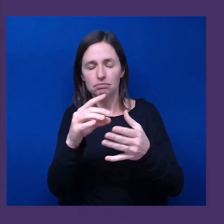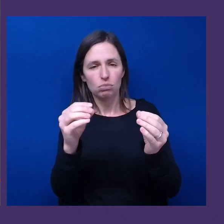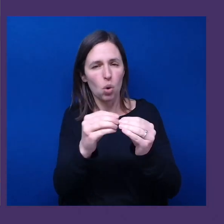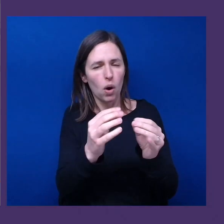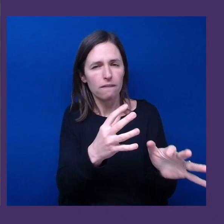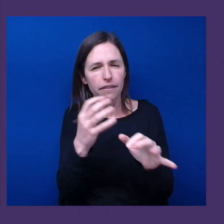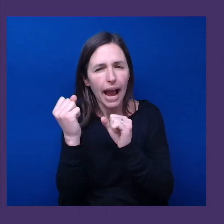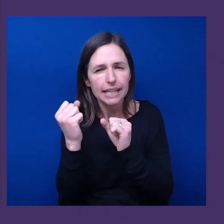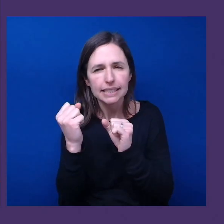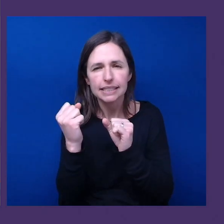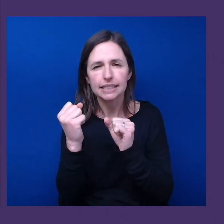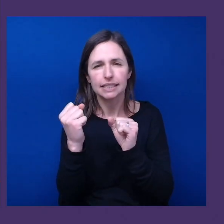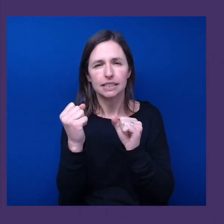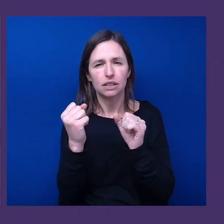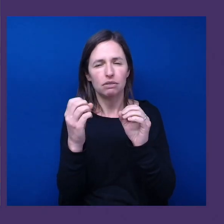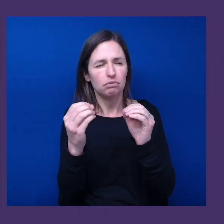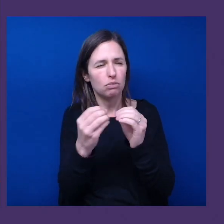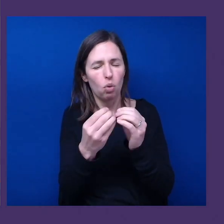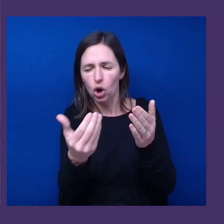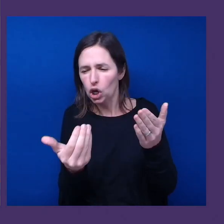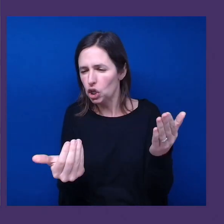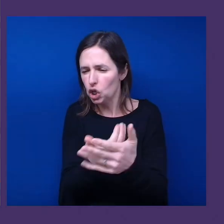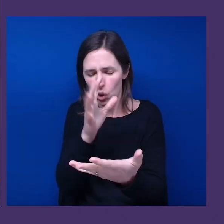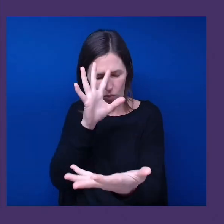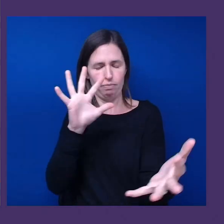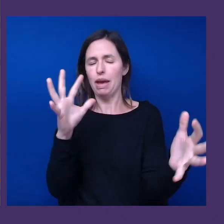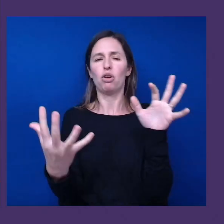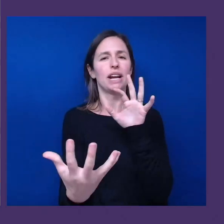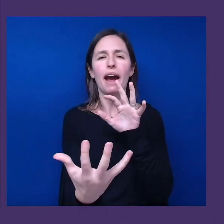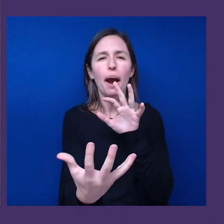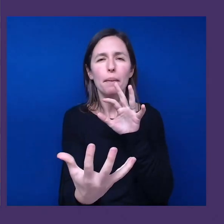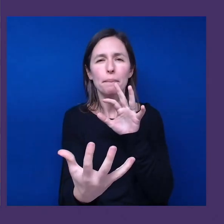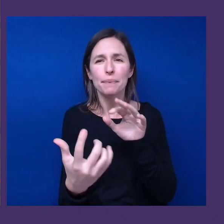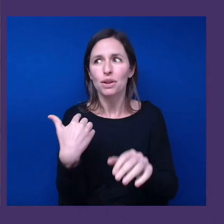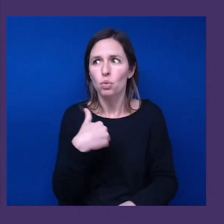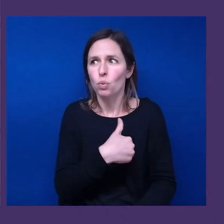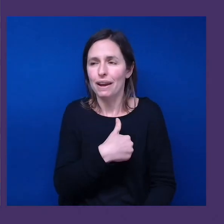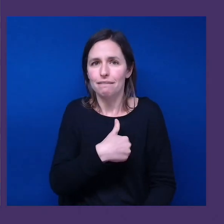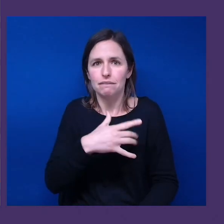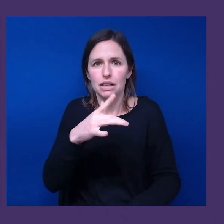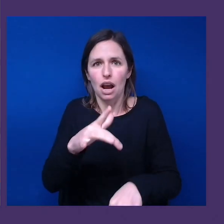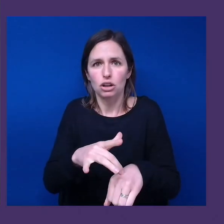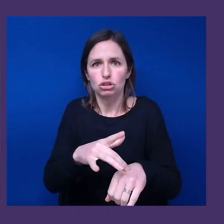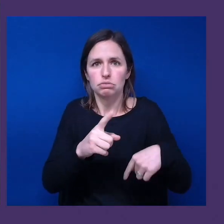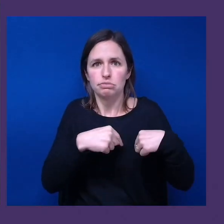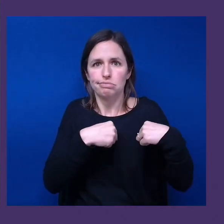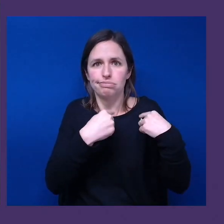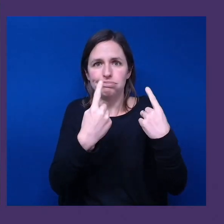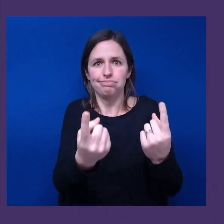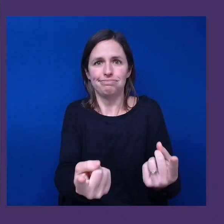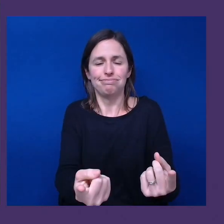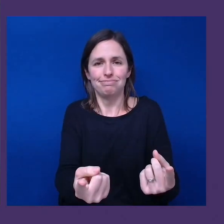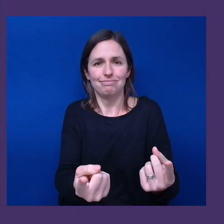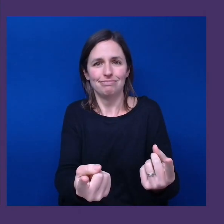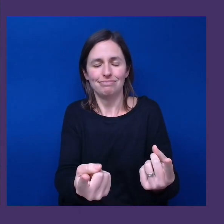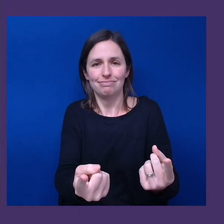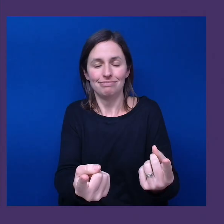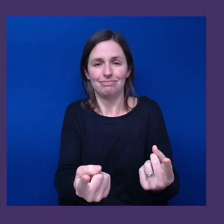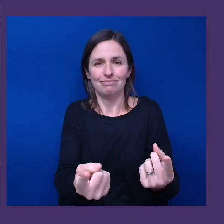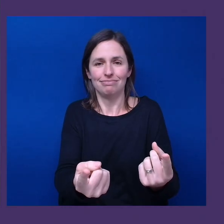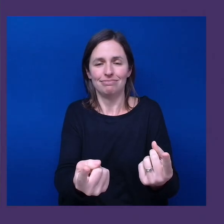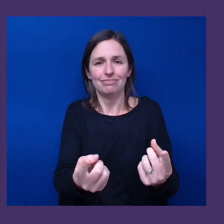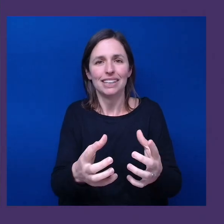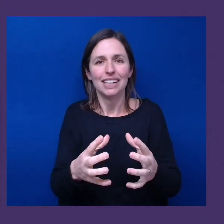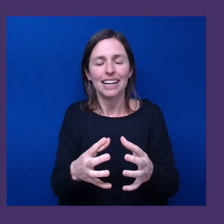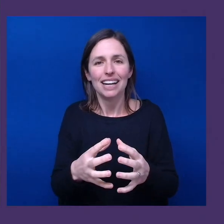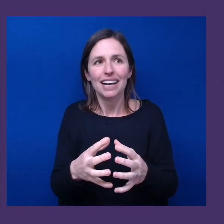different new paradigm that we've ever been doing before so far. And